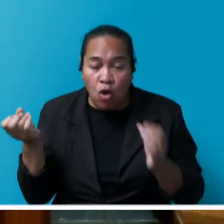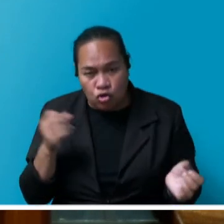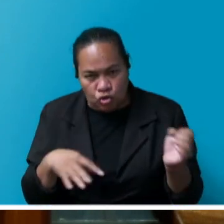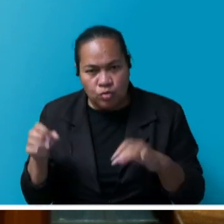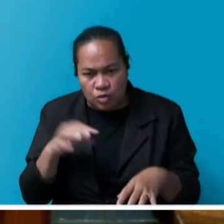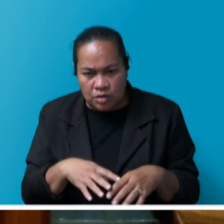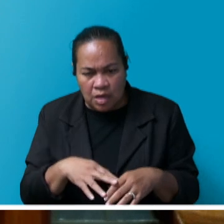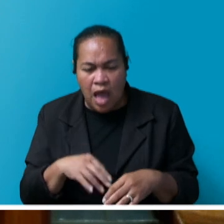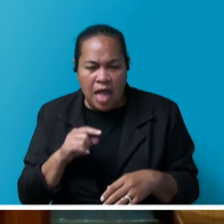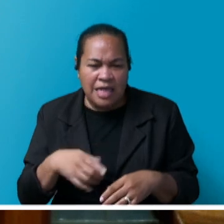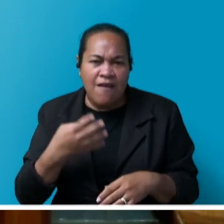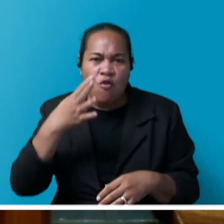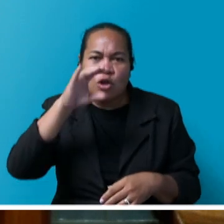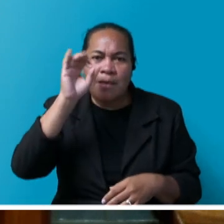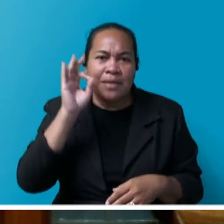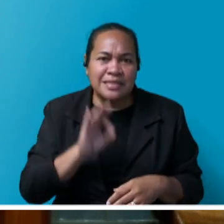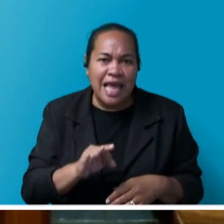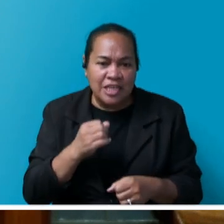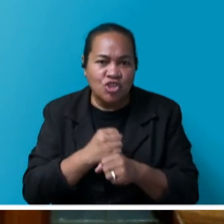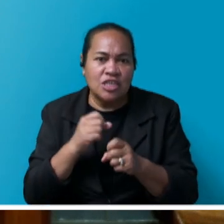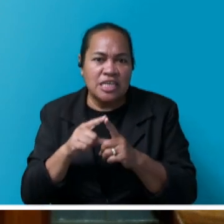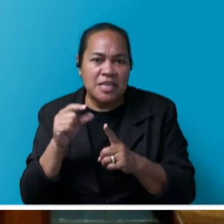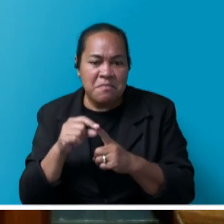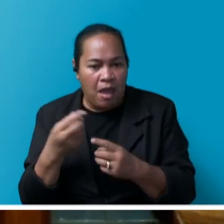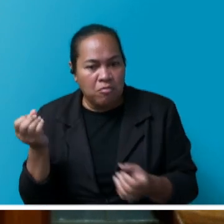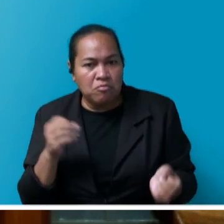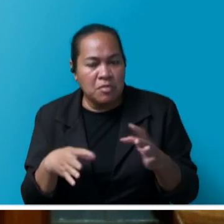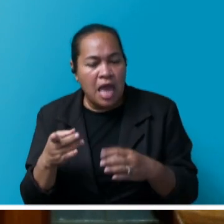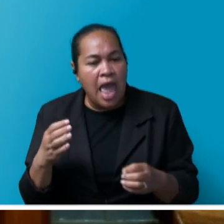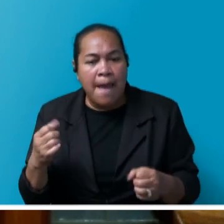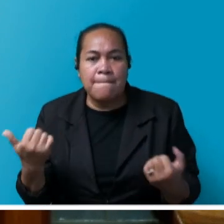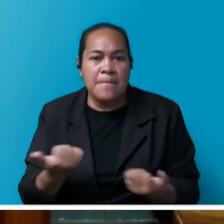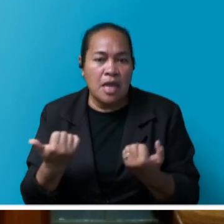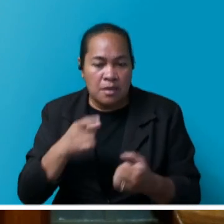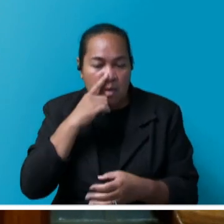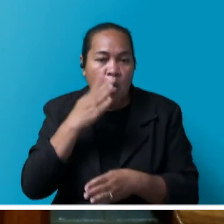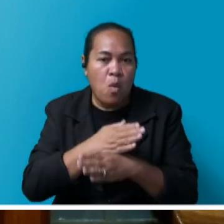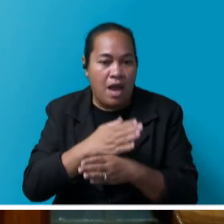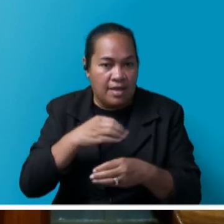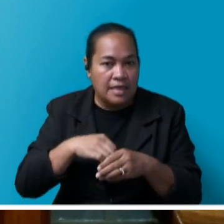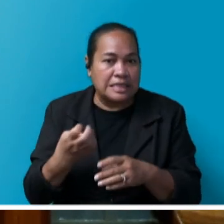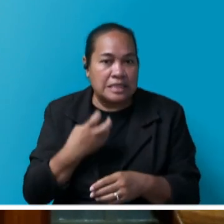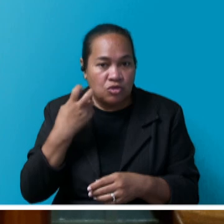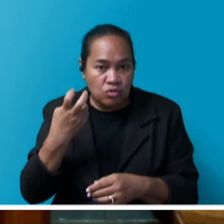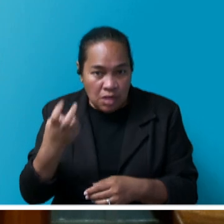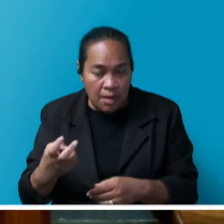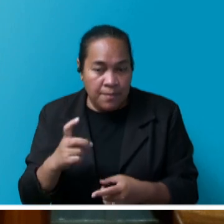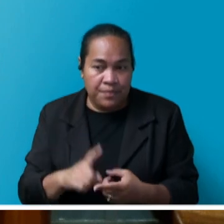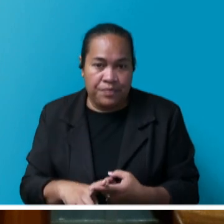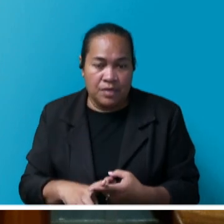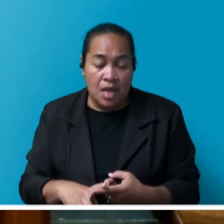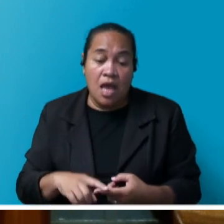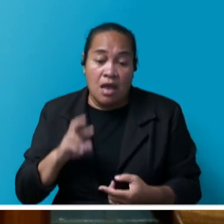accounting for 40% of GDP, and employing 150,000 Fijians directly and indirectly, tourism is